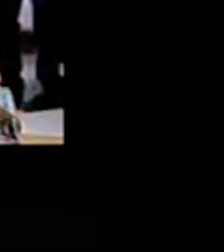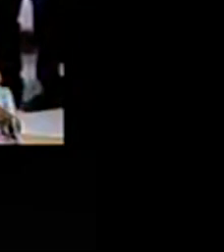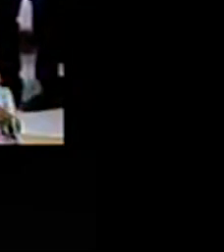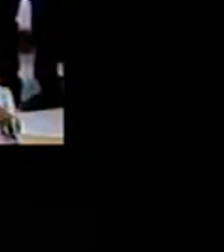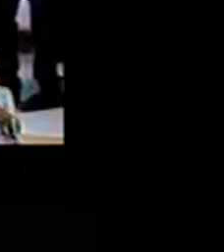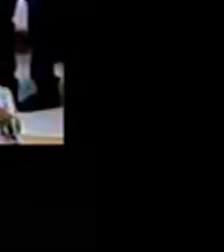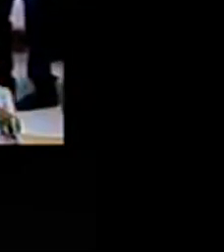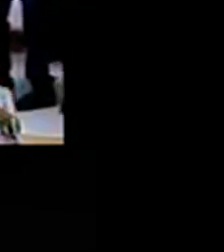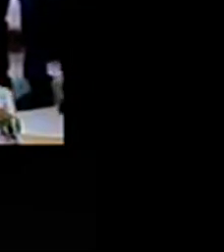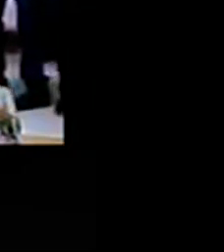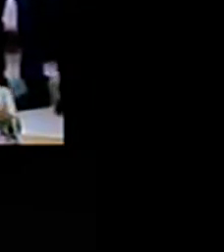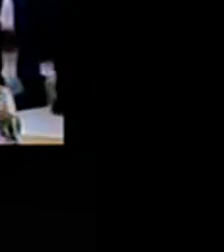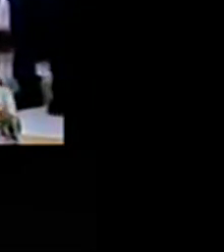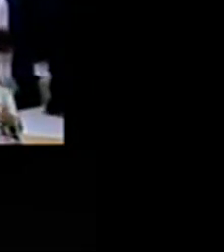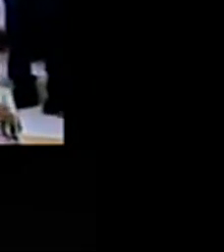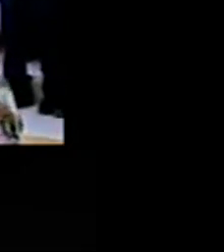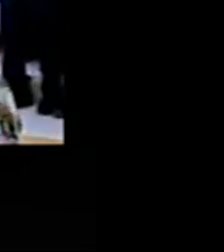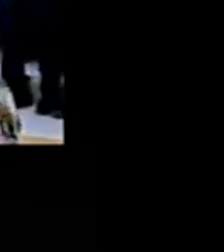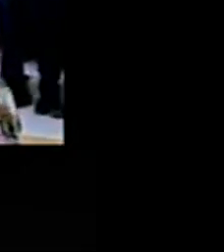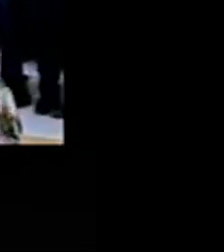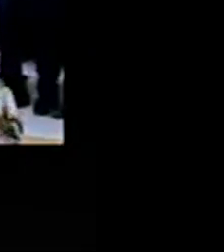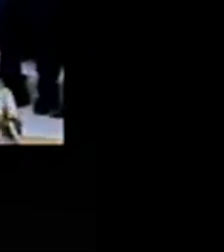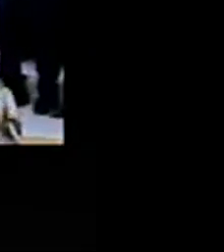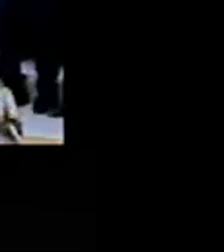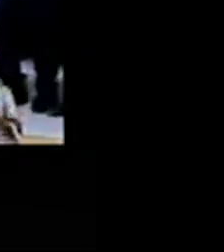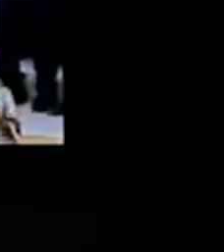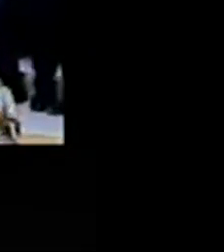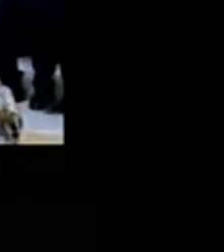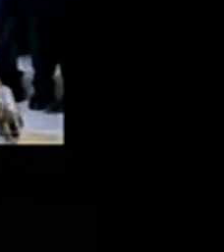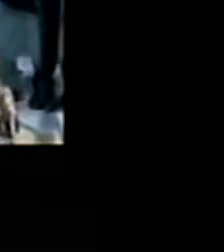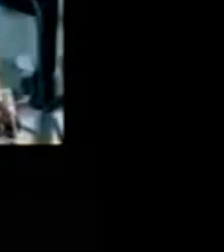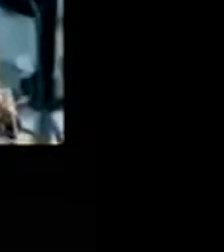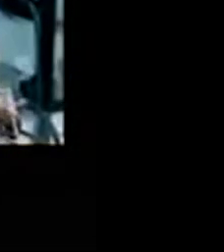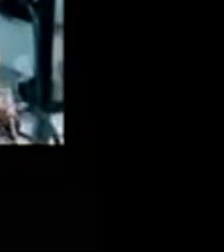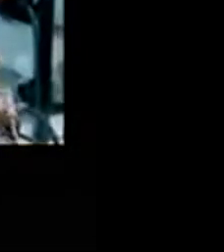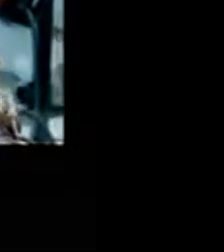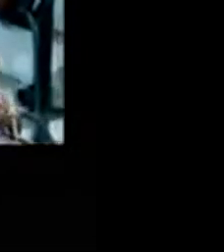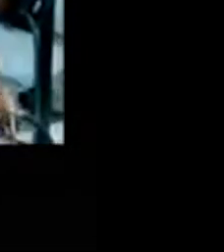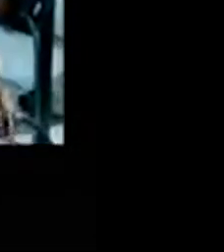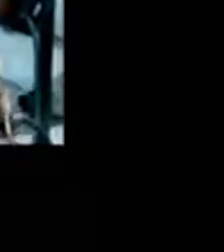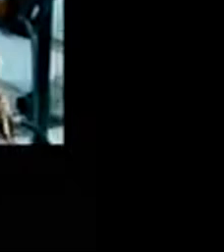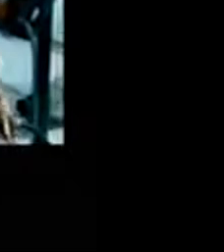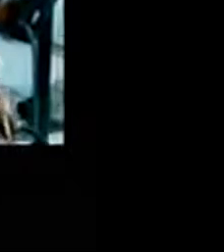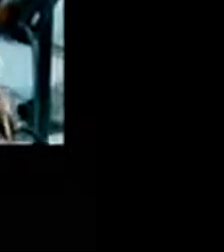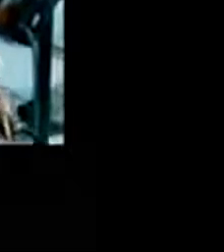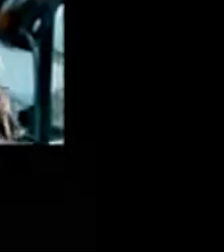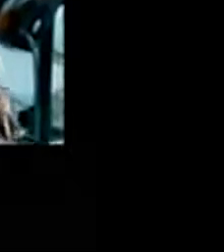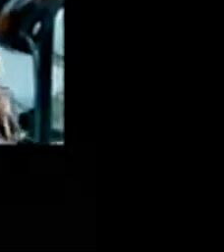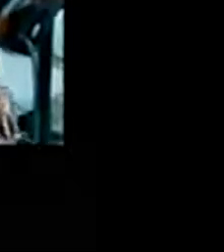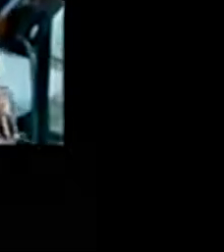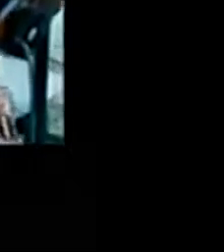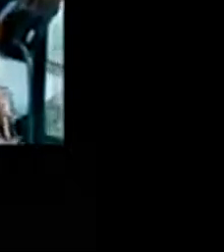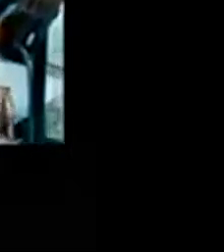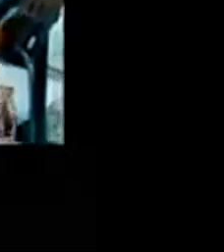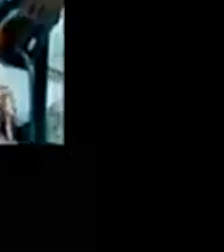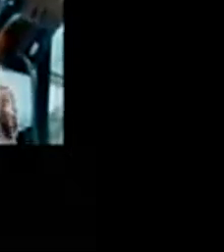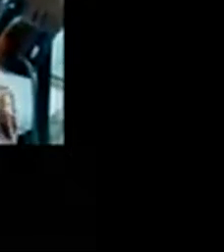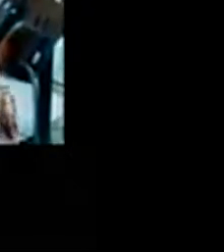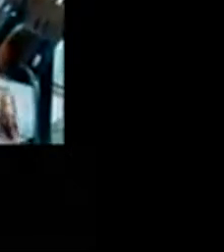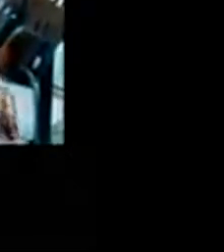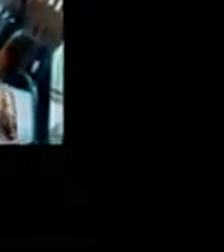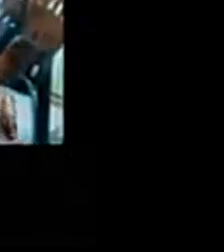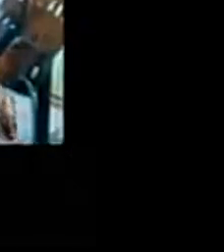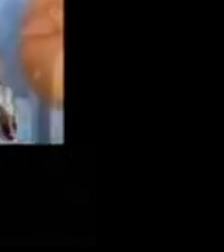name, and I've been born again into God's family. That's why his